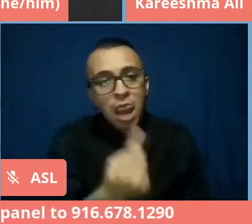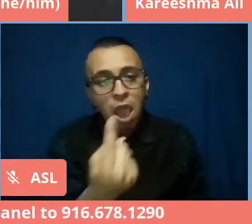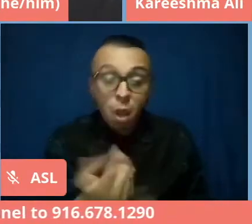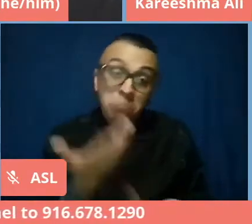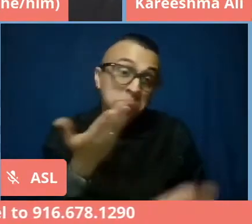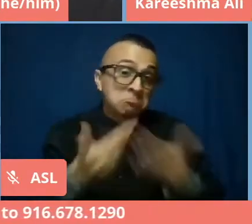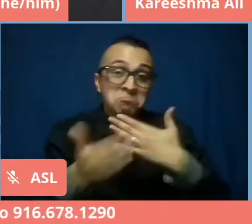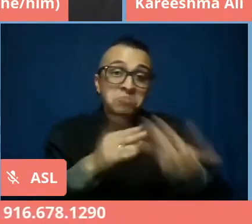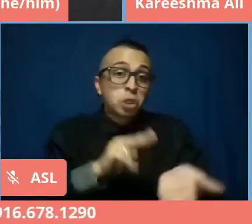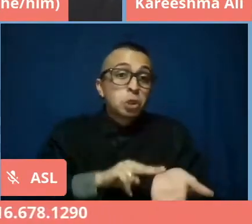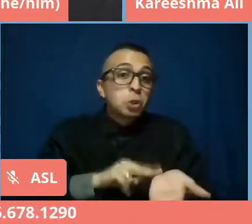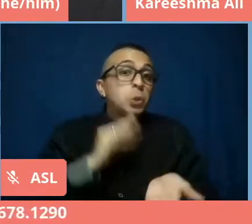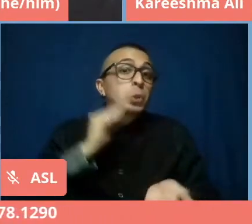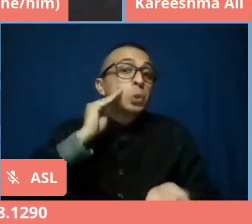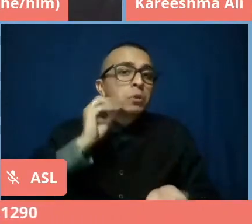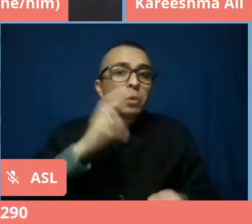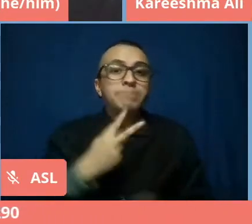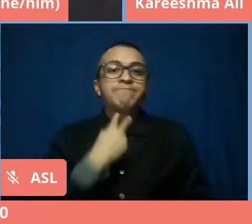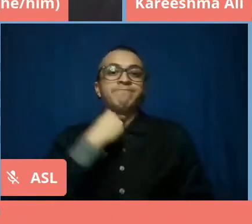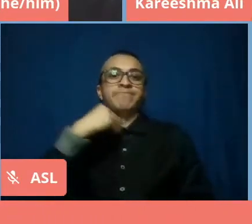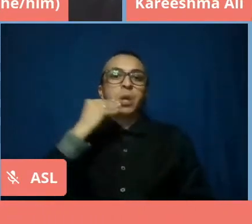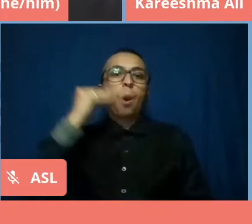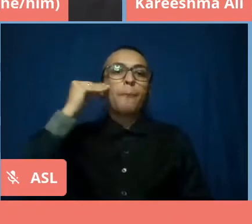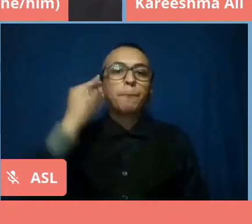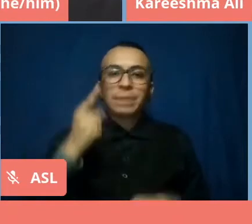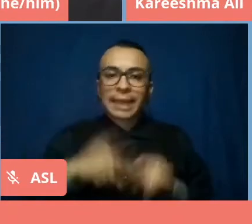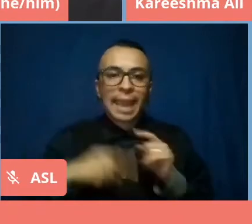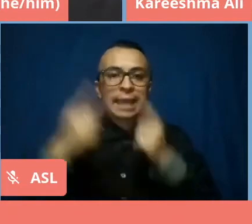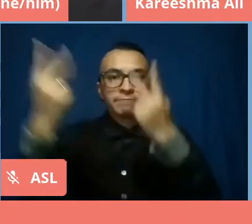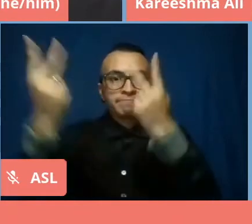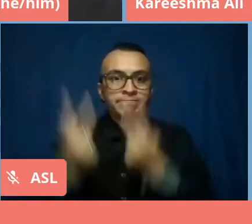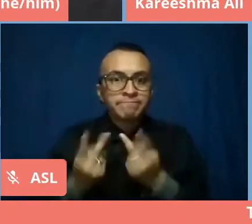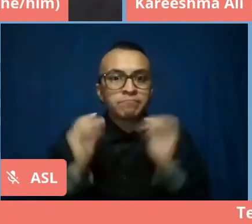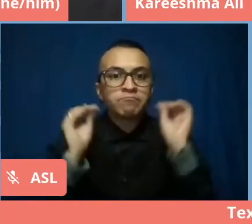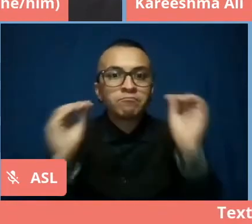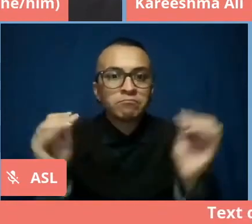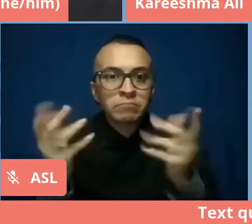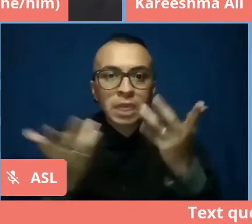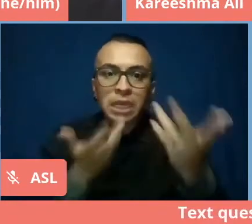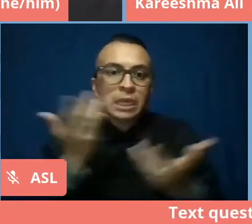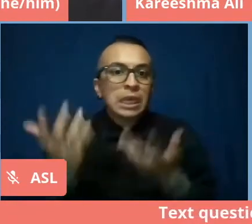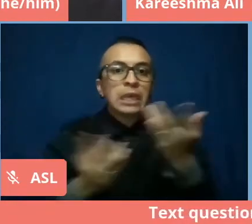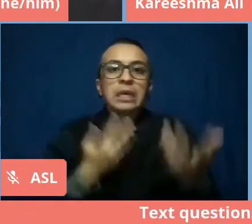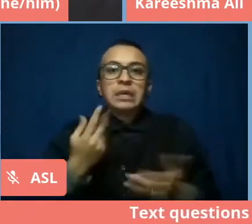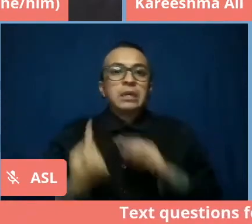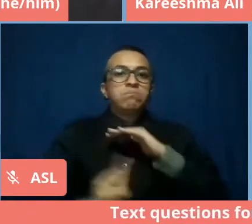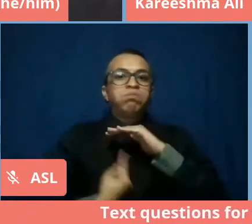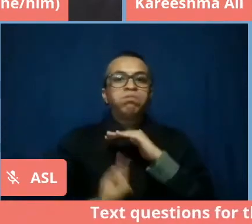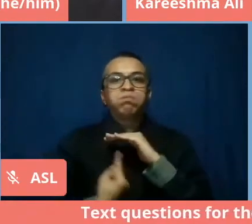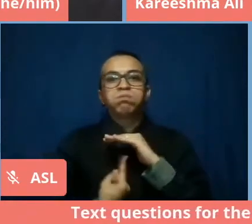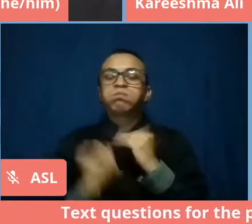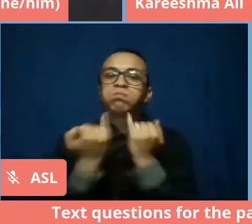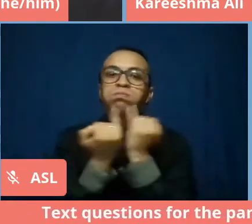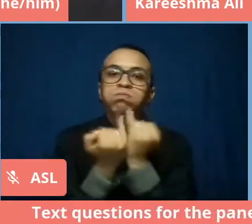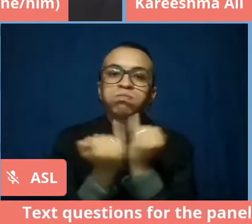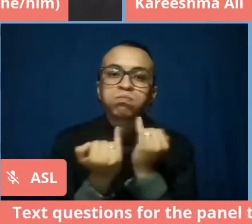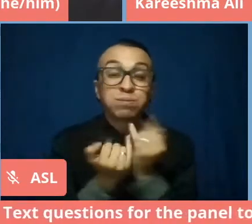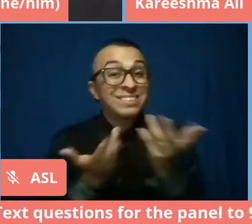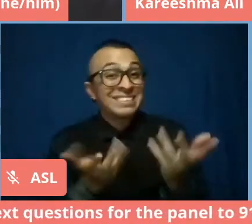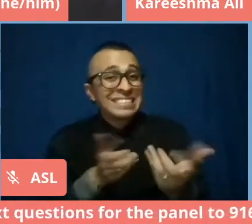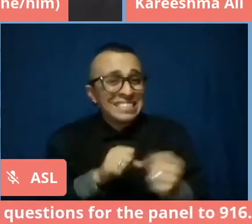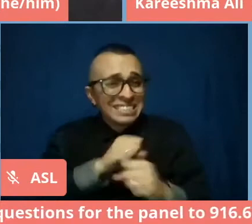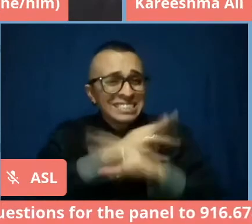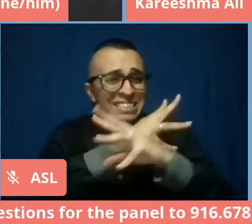or are trapped in their homes and don't have anybody that can come and be with them. And so just hearing those stories really, I mean, warms